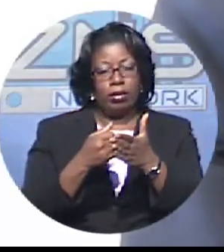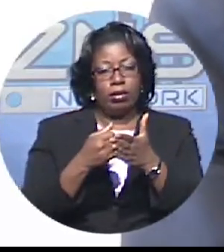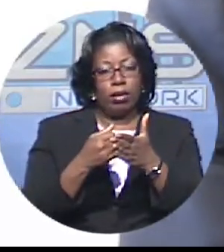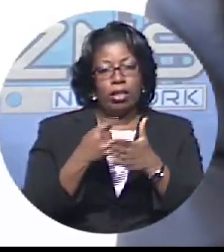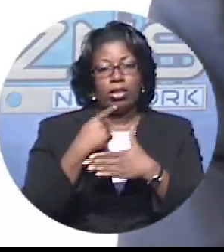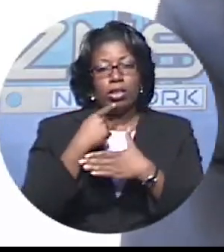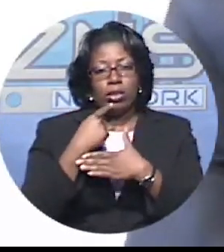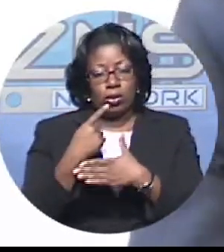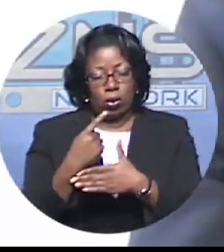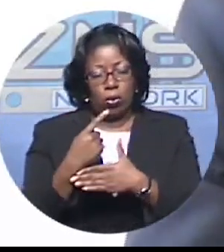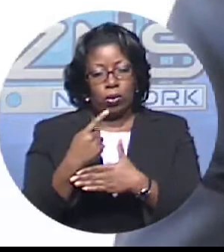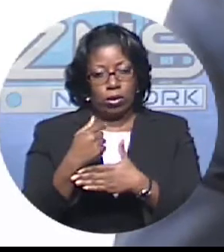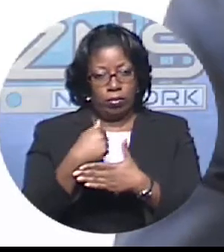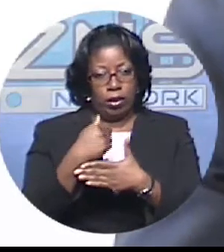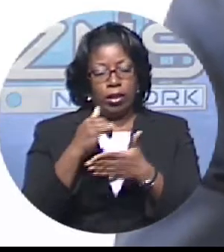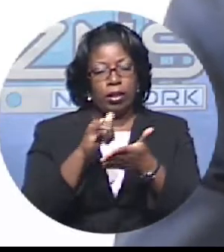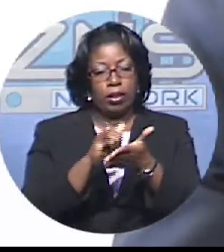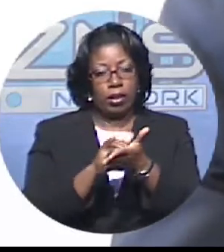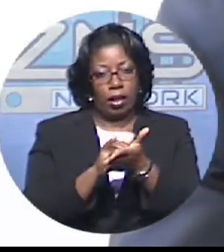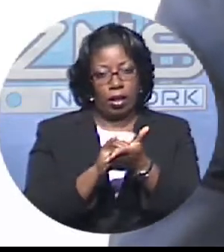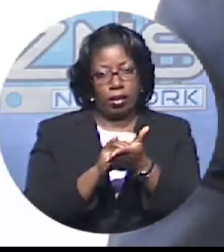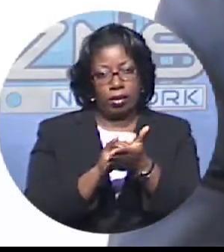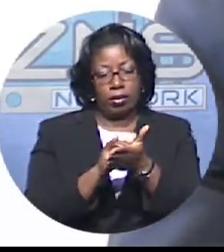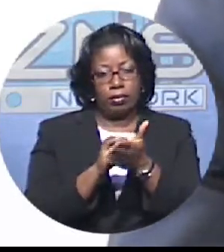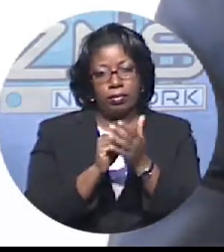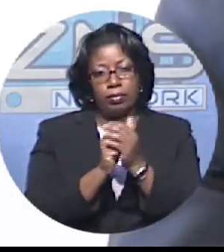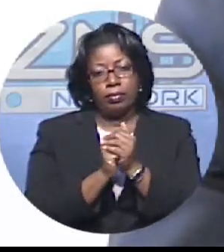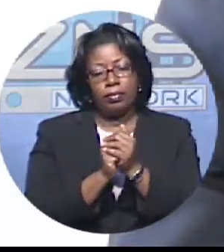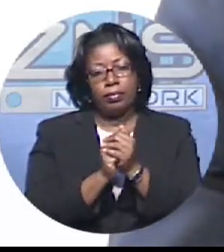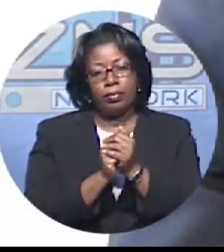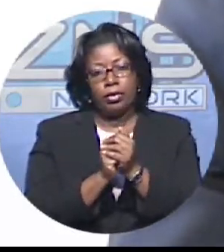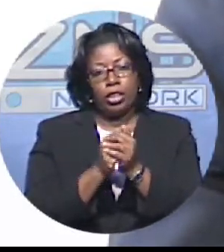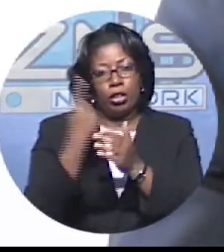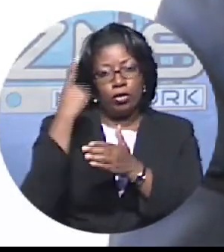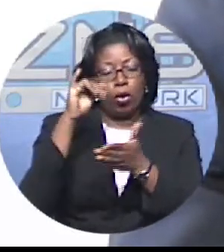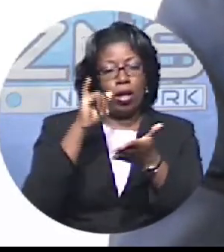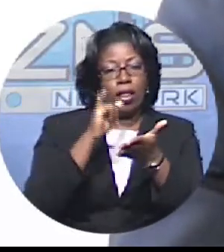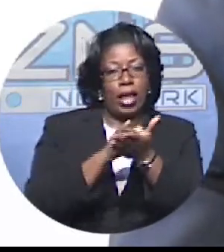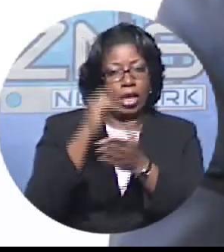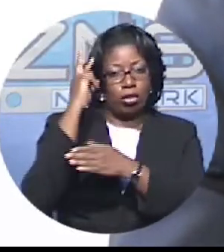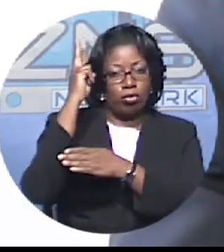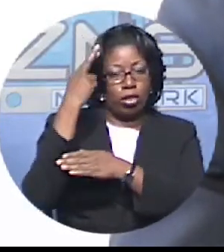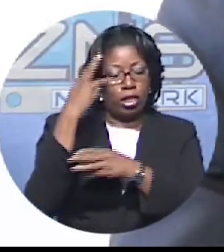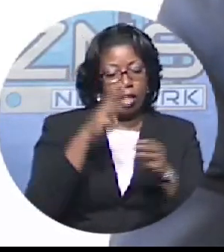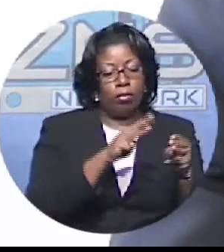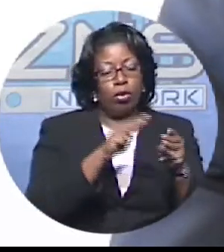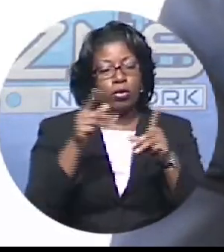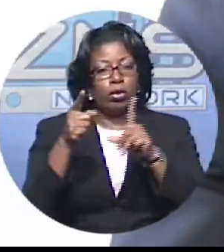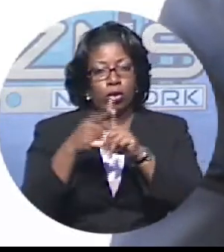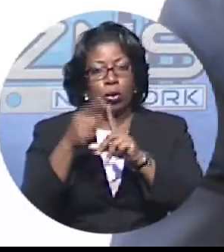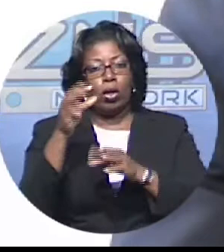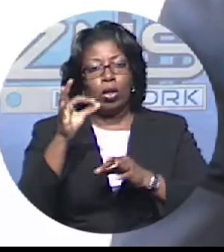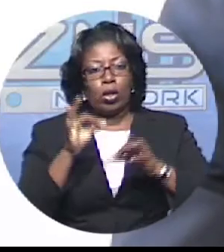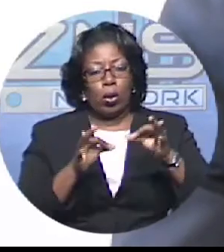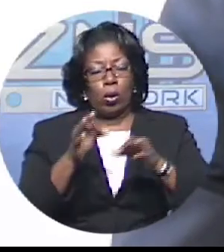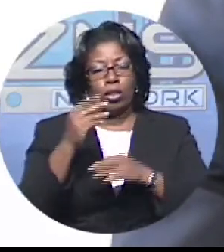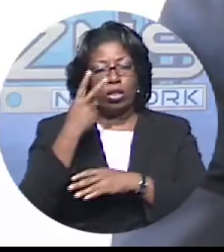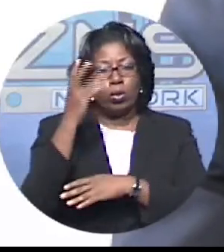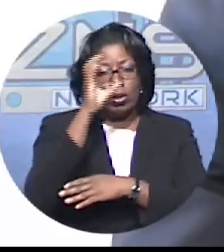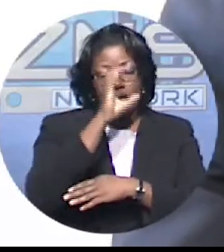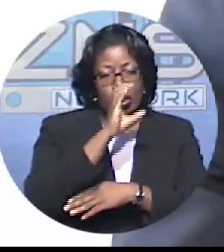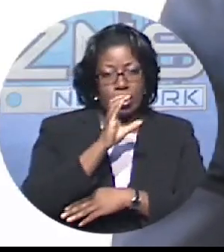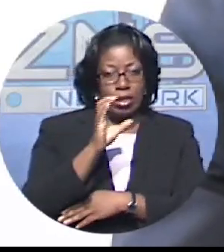and collegially told me that. And for that reason, I've had to move to the court to seek